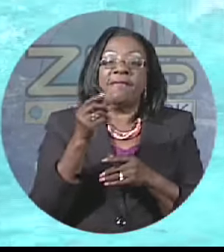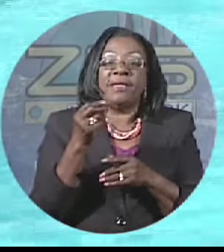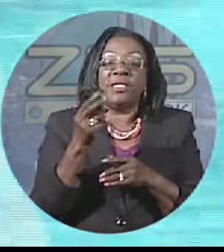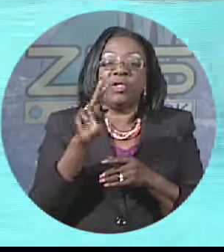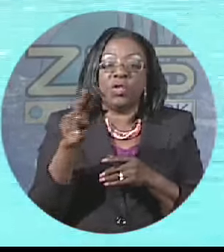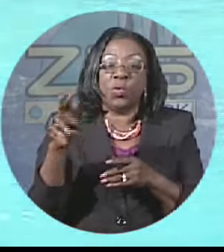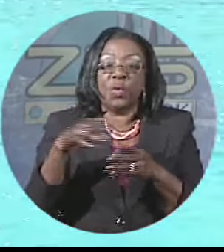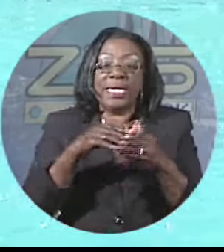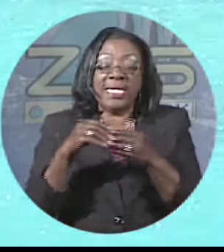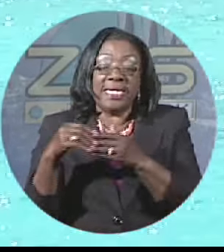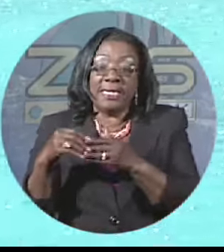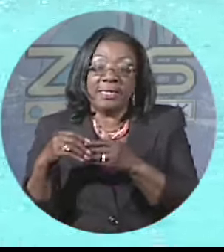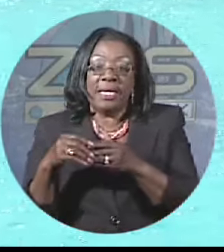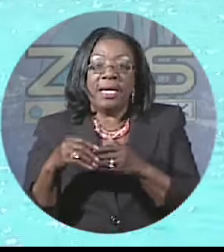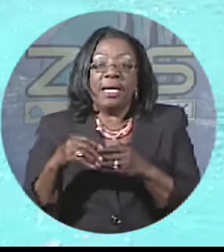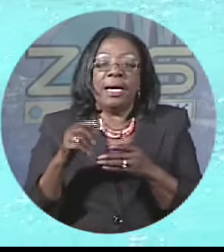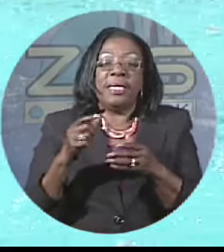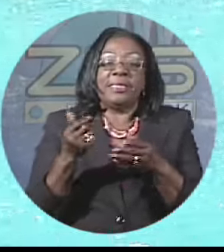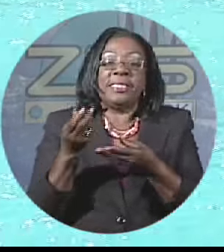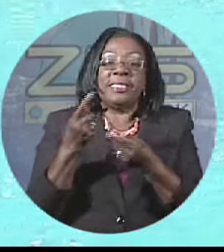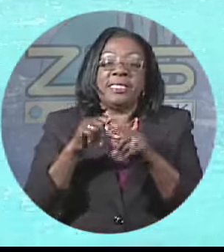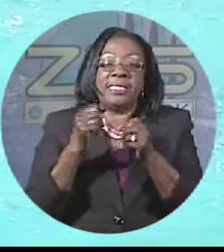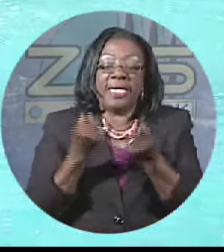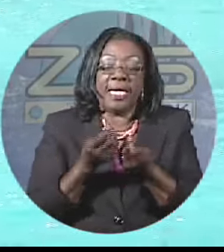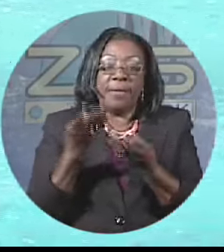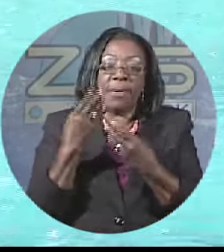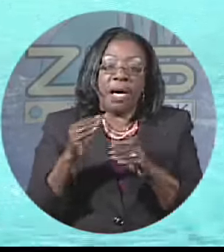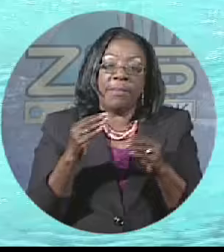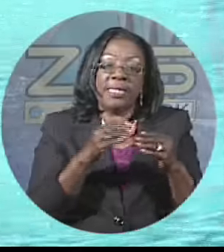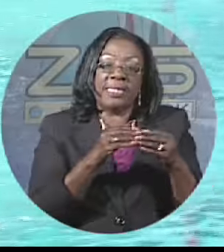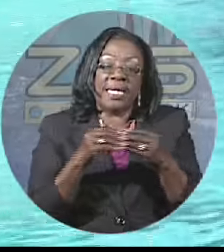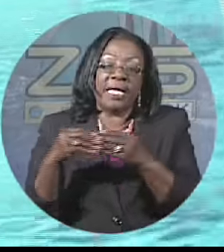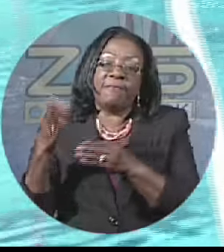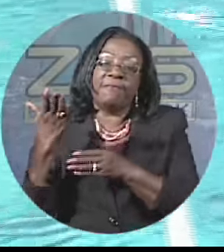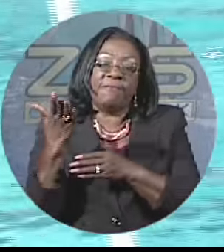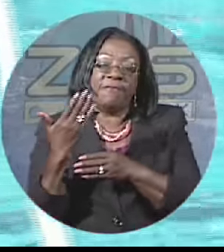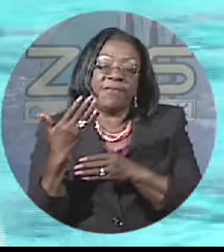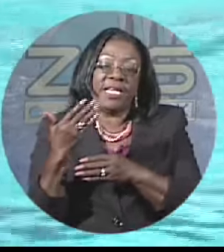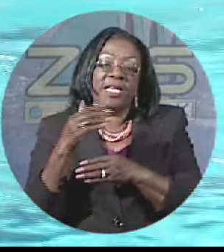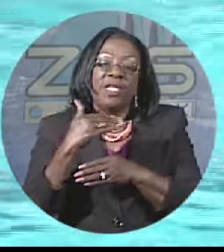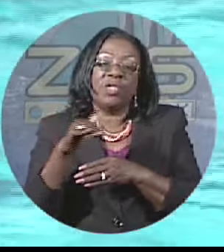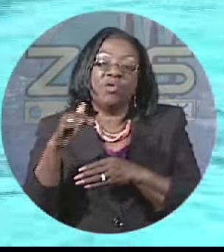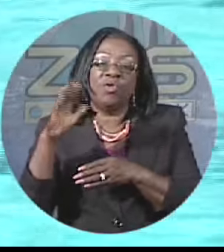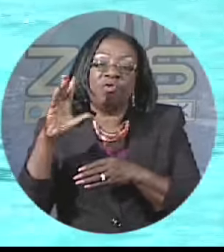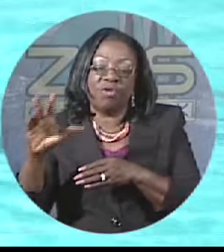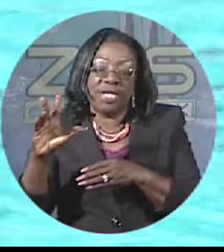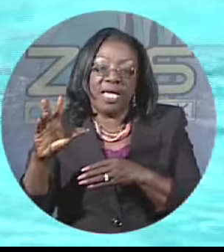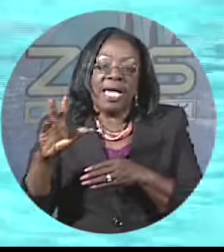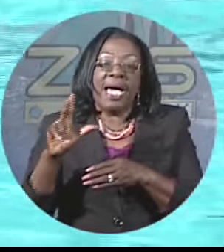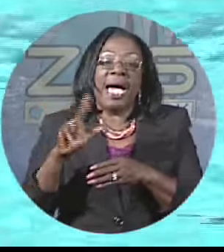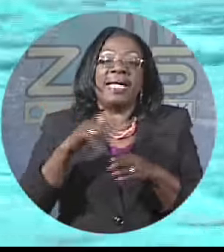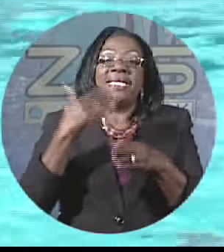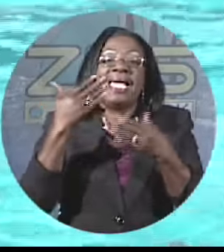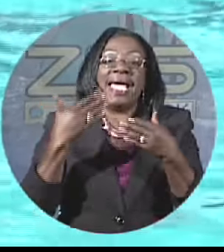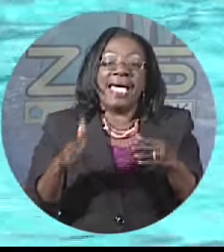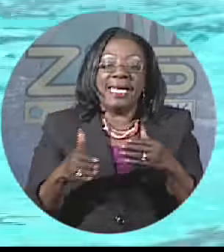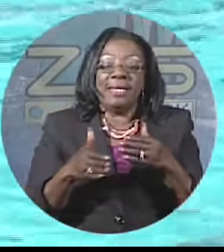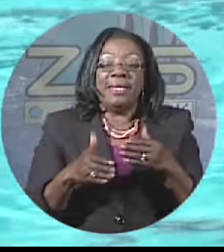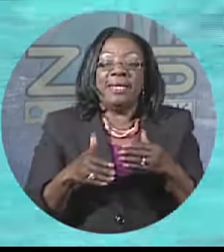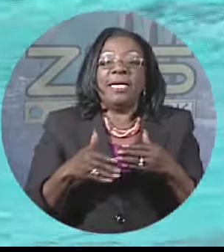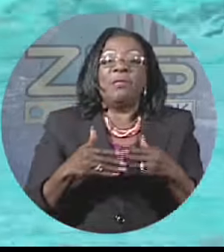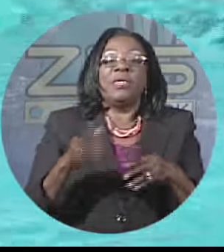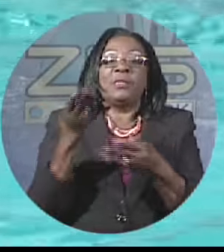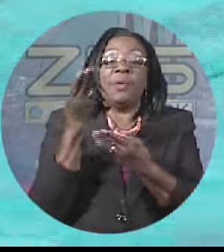to pour in the third as Team Bahamas led 15-3, and at the end, it was Bahamas 18, Bonaire